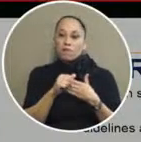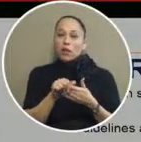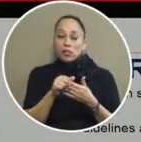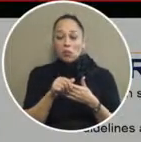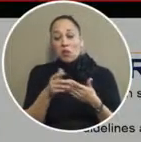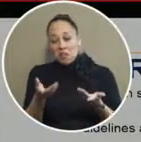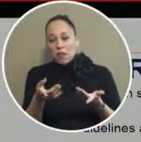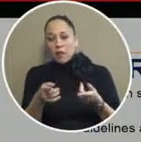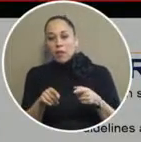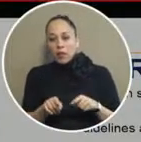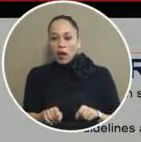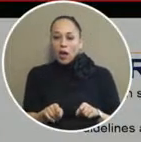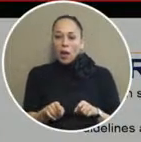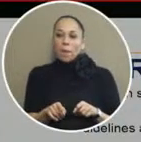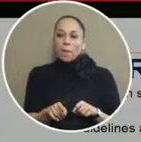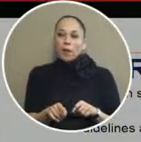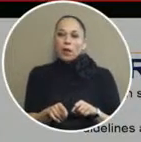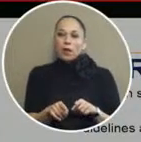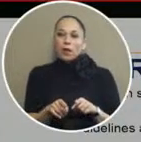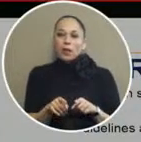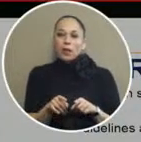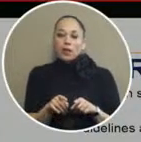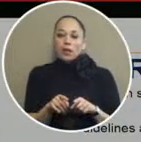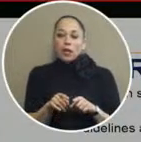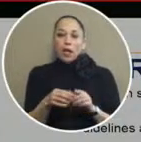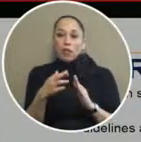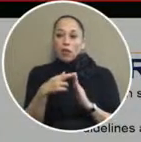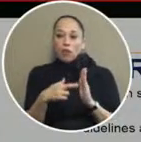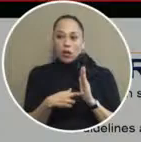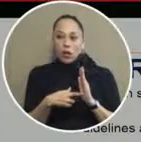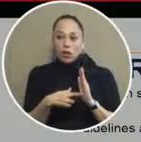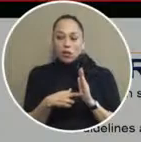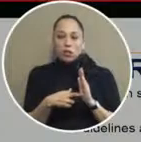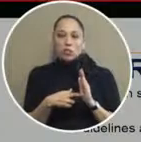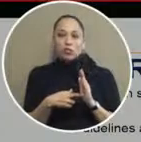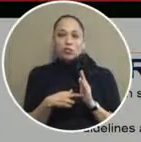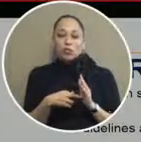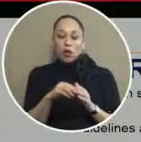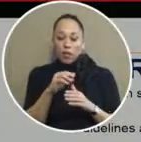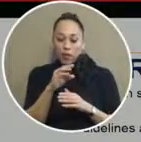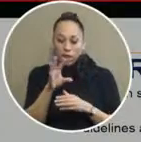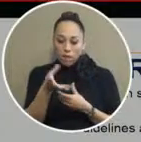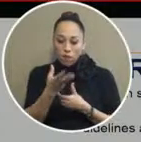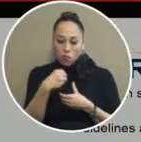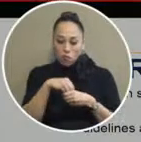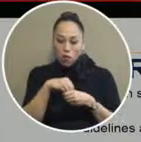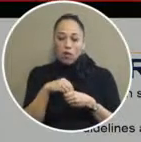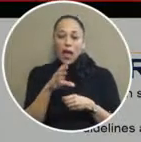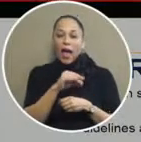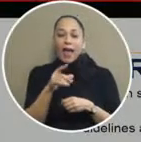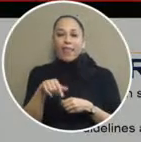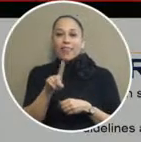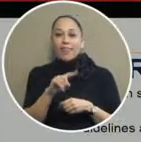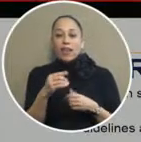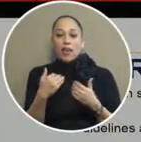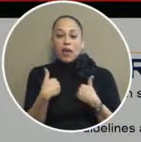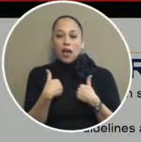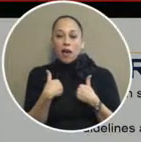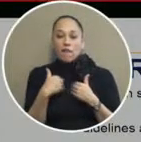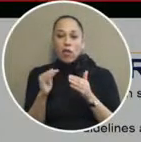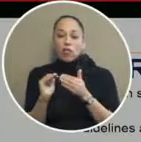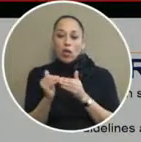been as the regulations and the requirements have evolved. And they have put